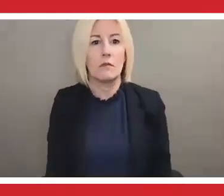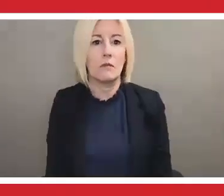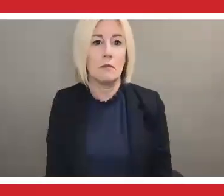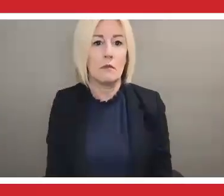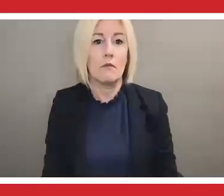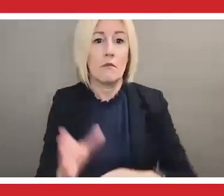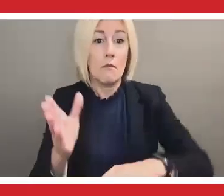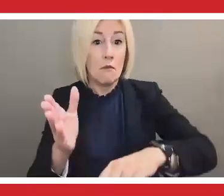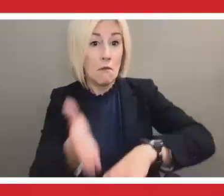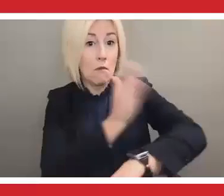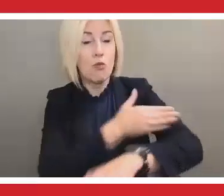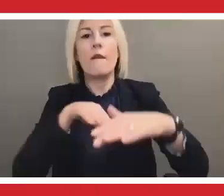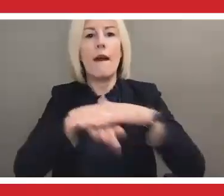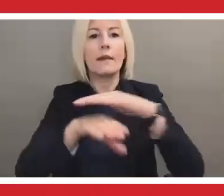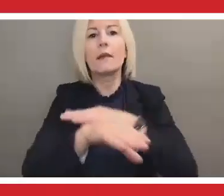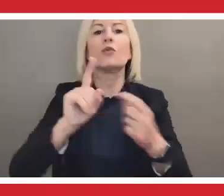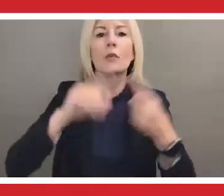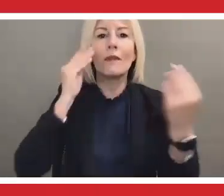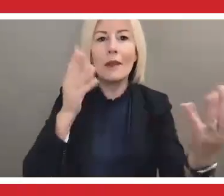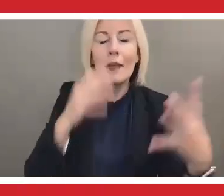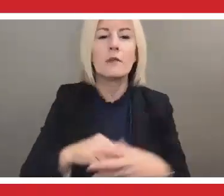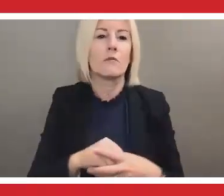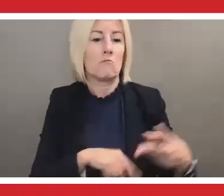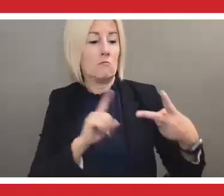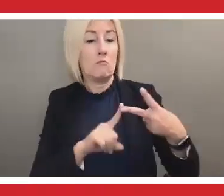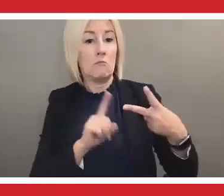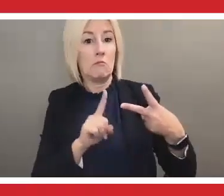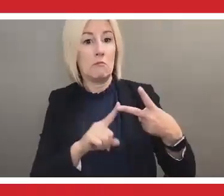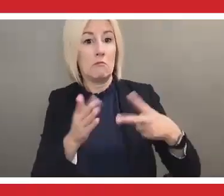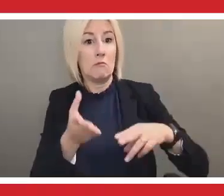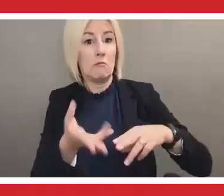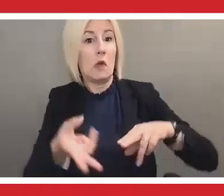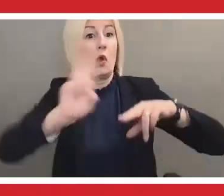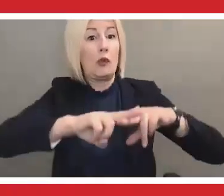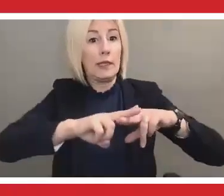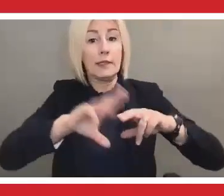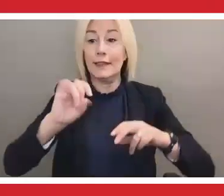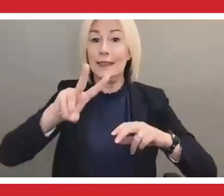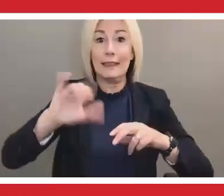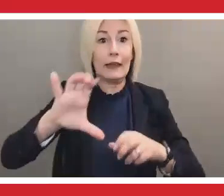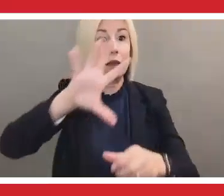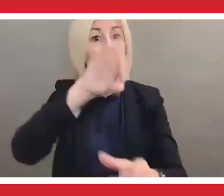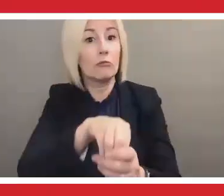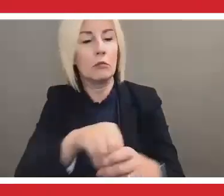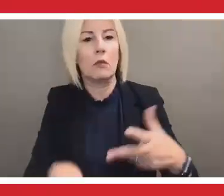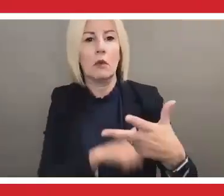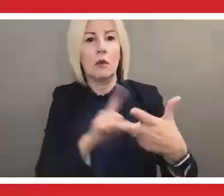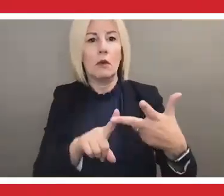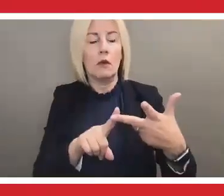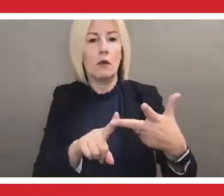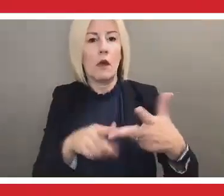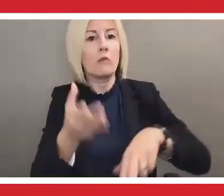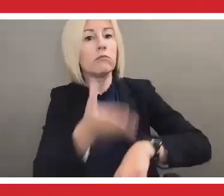improved access to information? Is it increased civic engagement? Is it enhanced